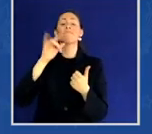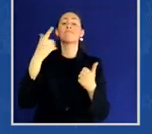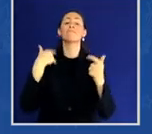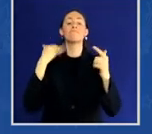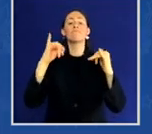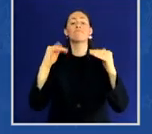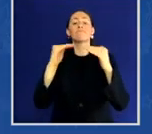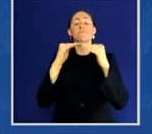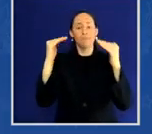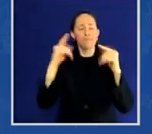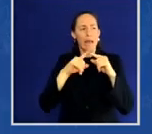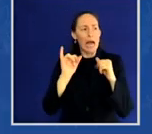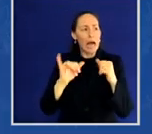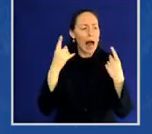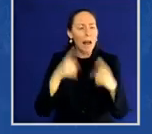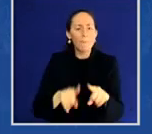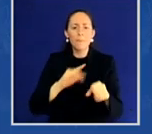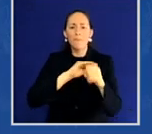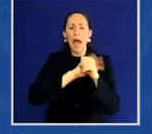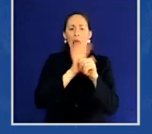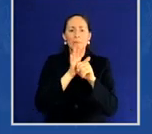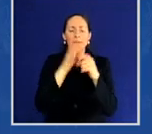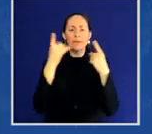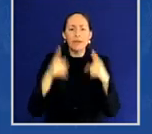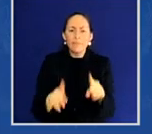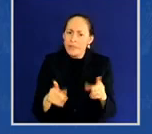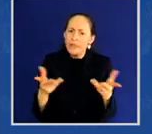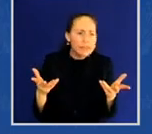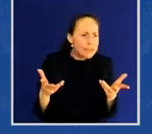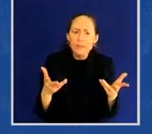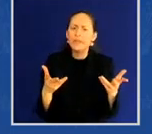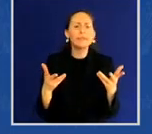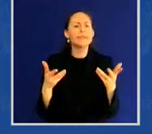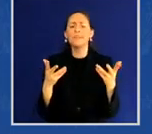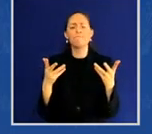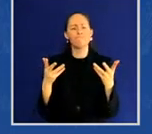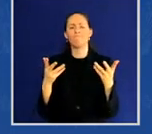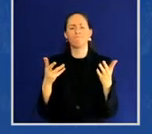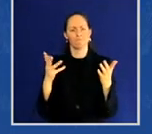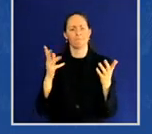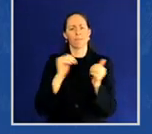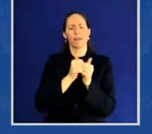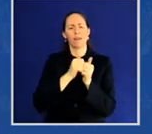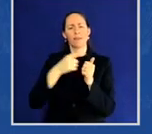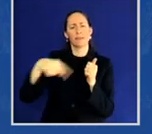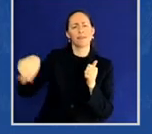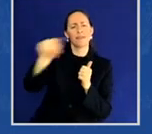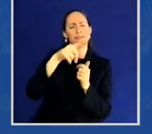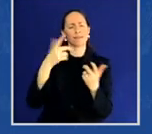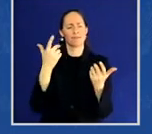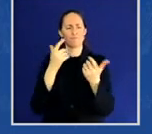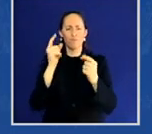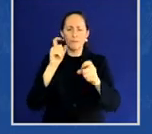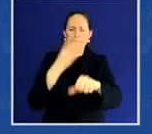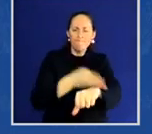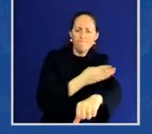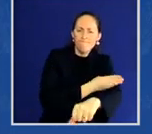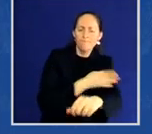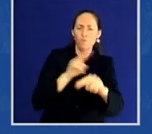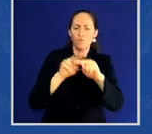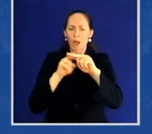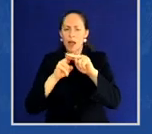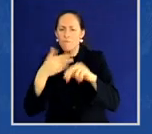there is still a huge backlog in deferred maintenance, huge need to modernize our trains, our stations, our bridges, our